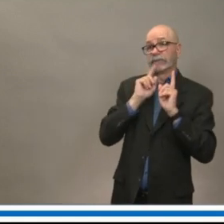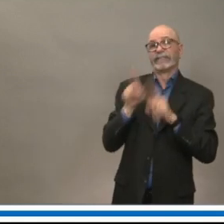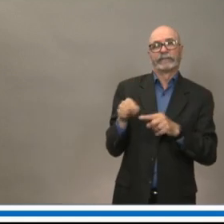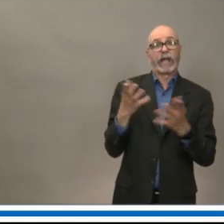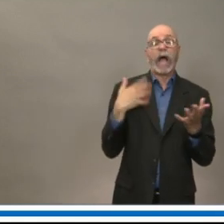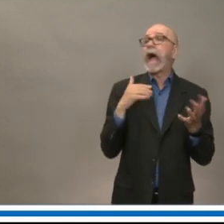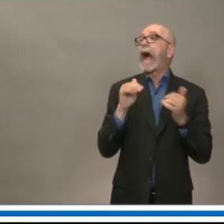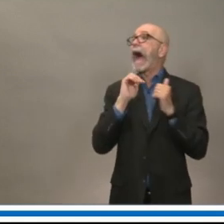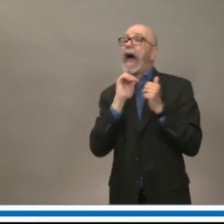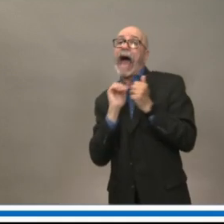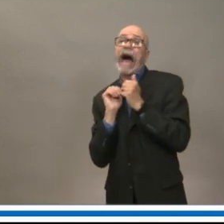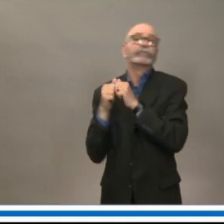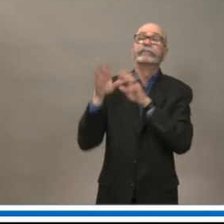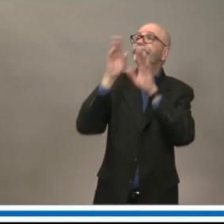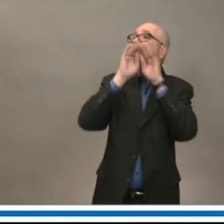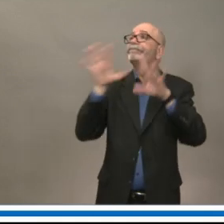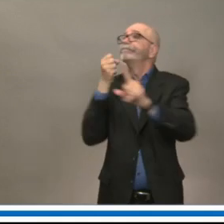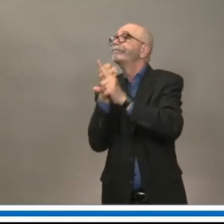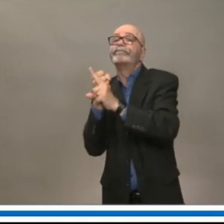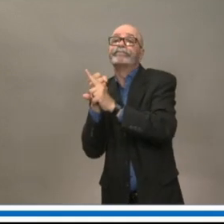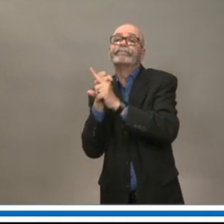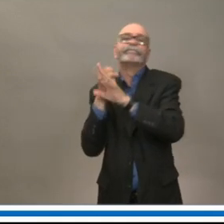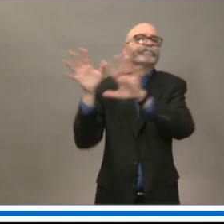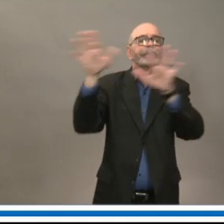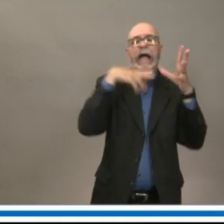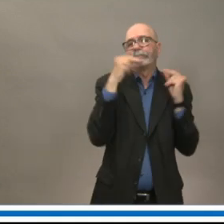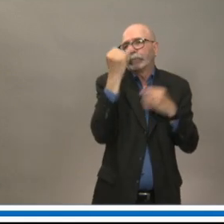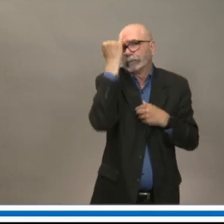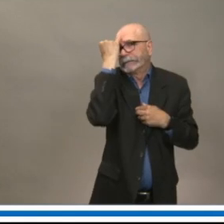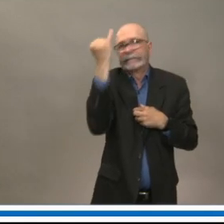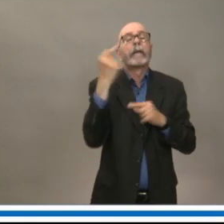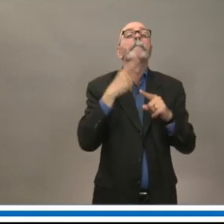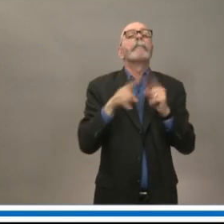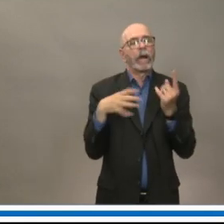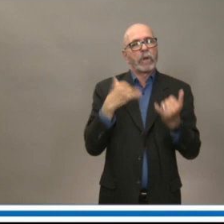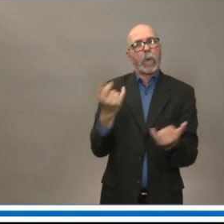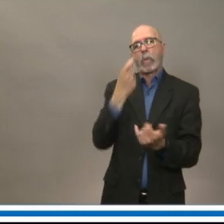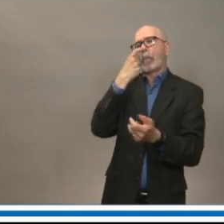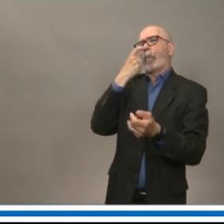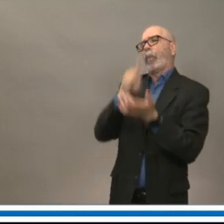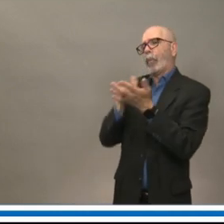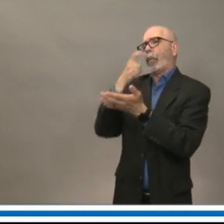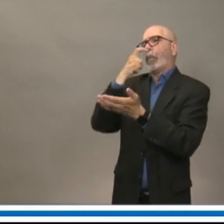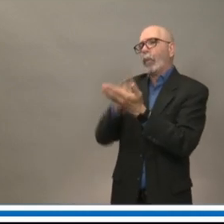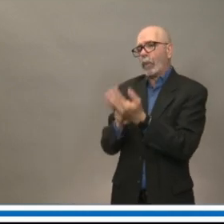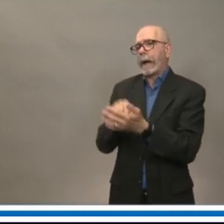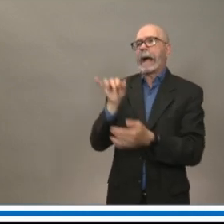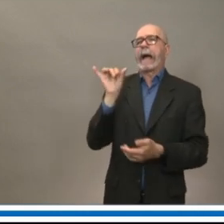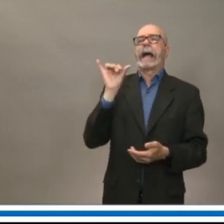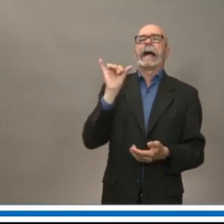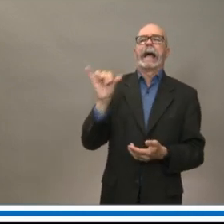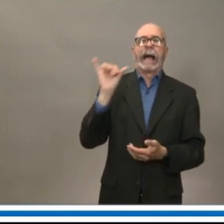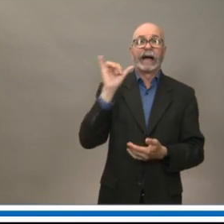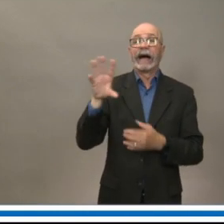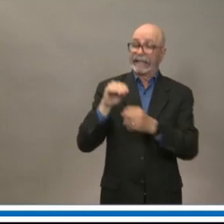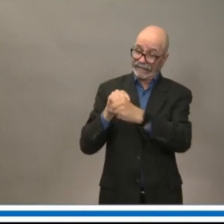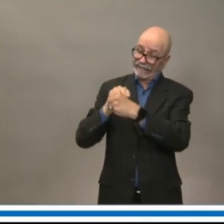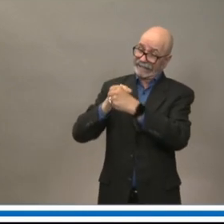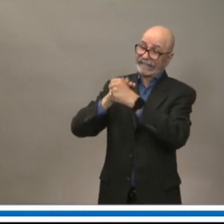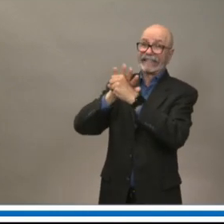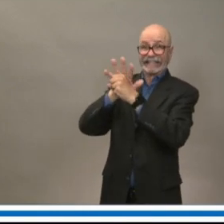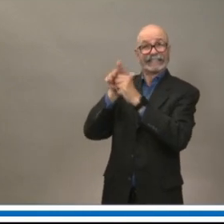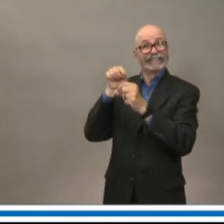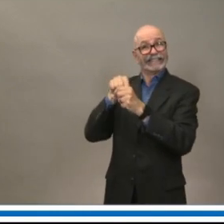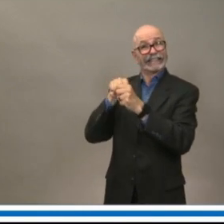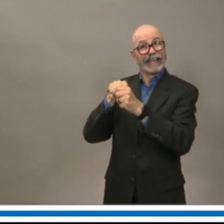into the facility. Clearly, what we're seeing is that how COVID-19 is getting into long-term care facilities